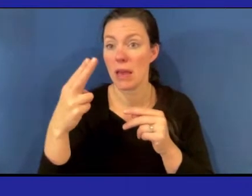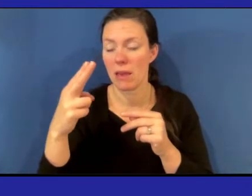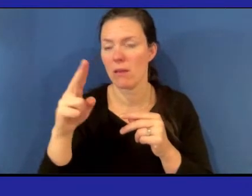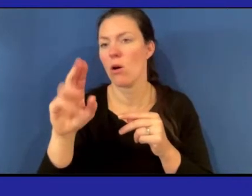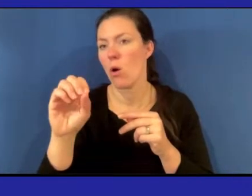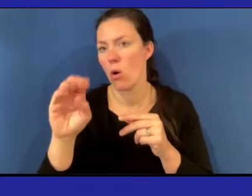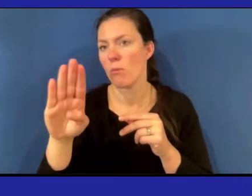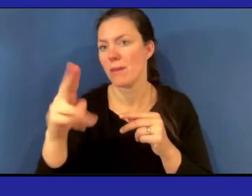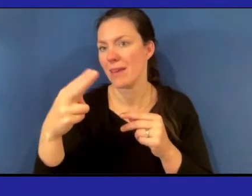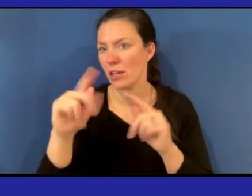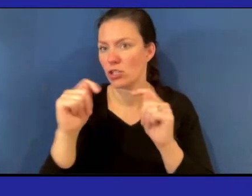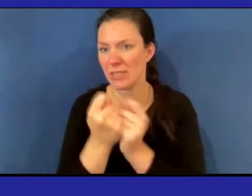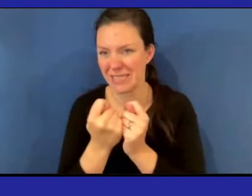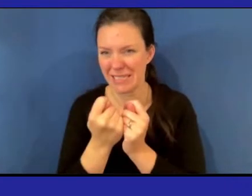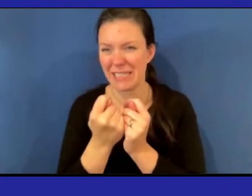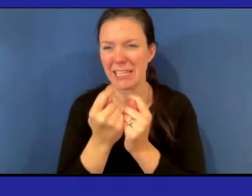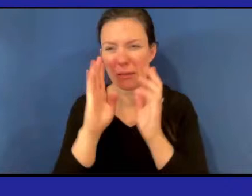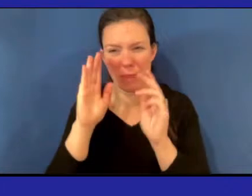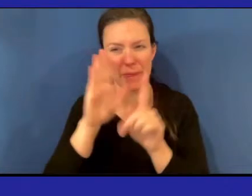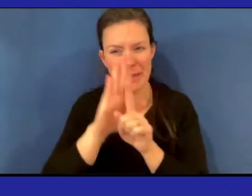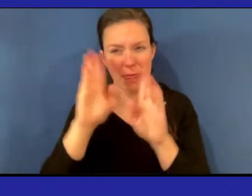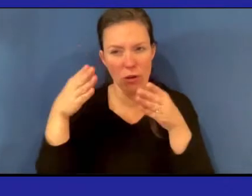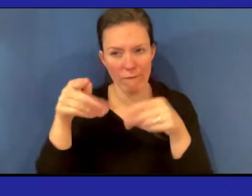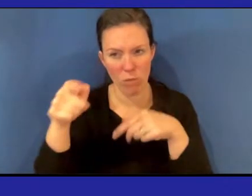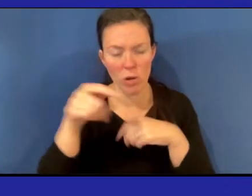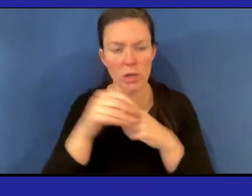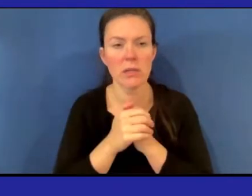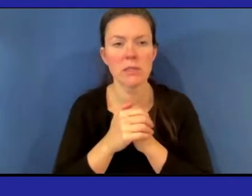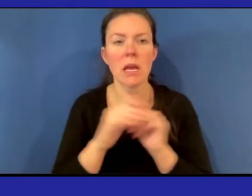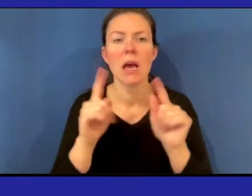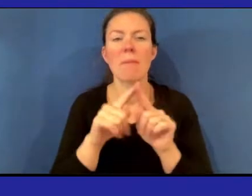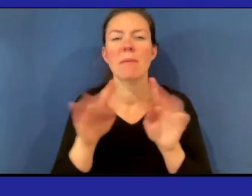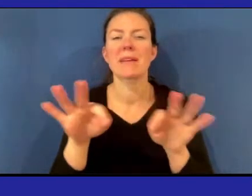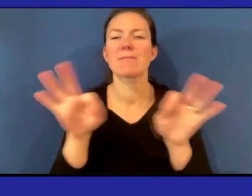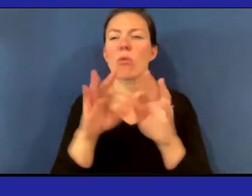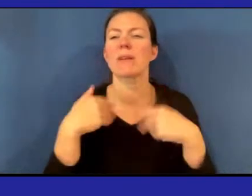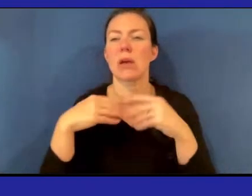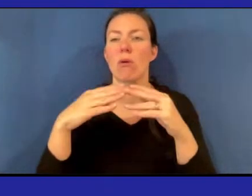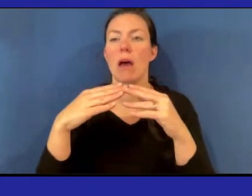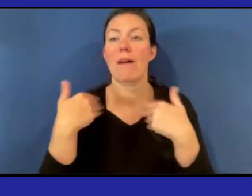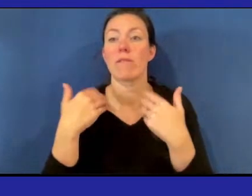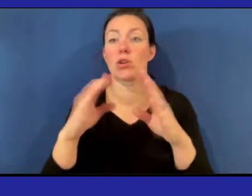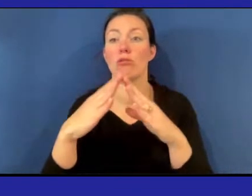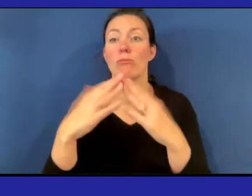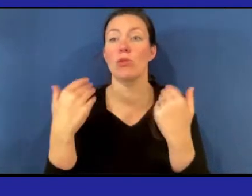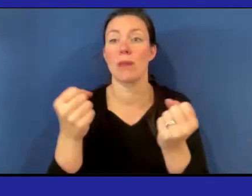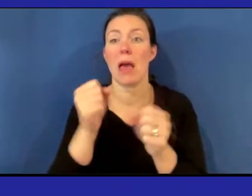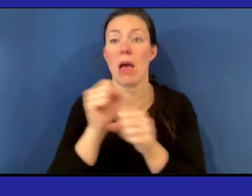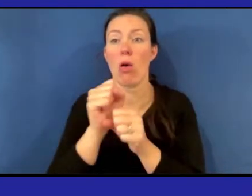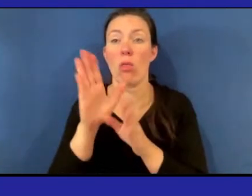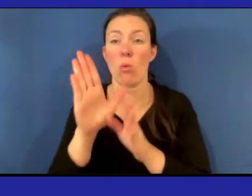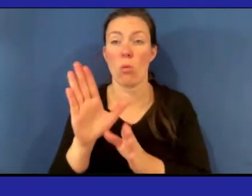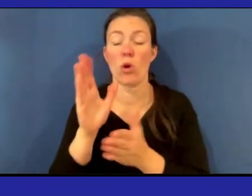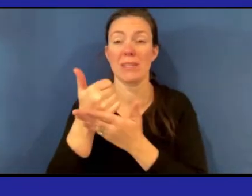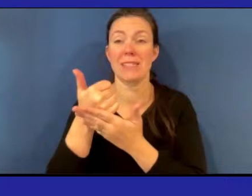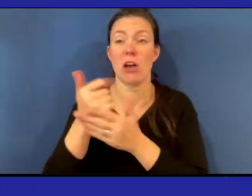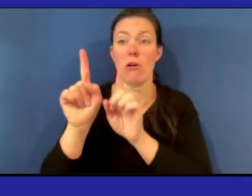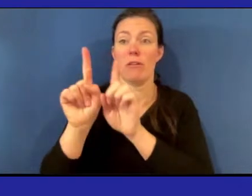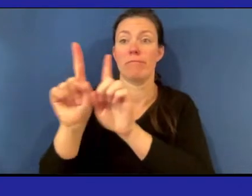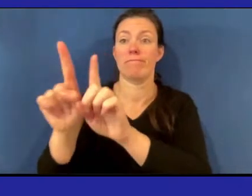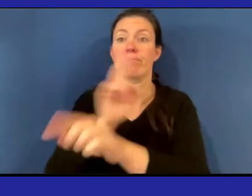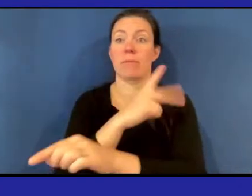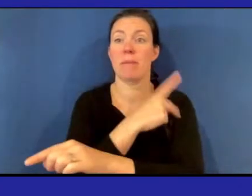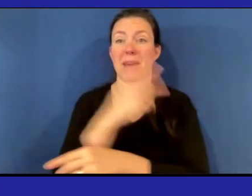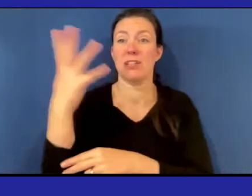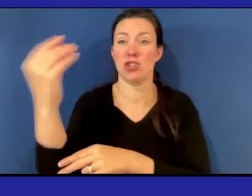biggest thing is getting community health workers actually escort discharged patients out, and that